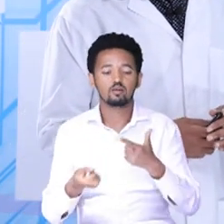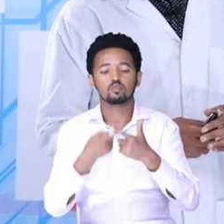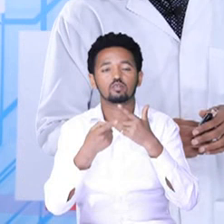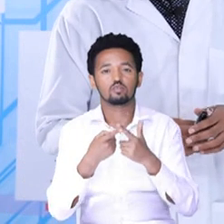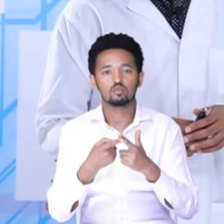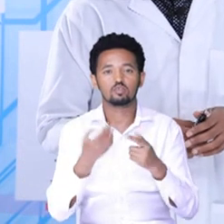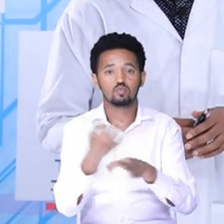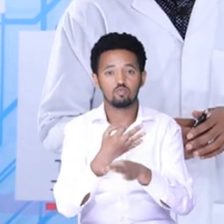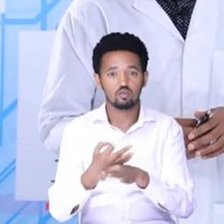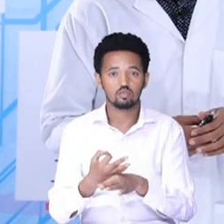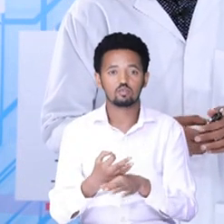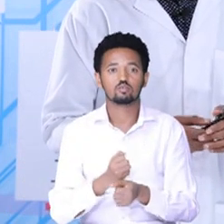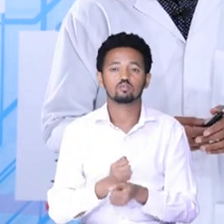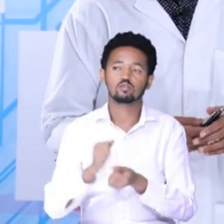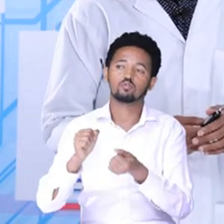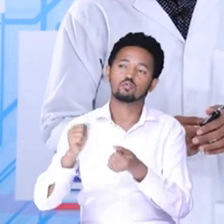factor is climate.